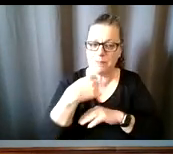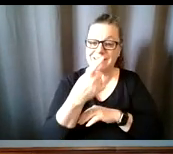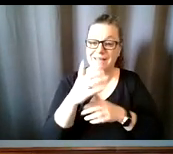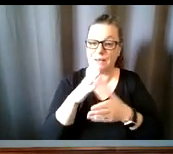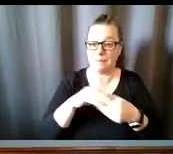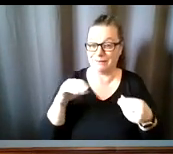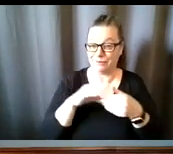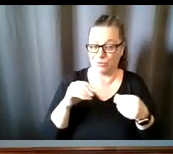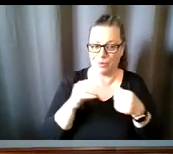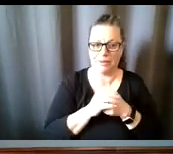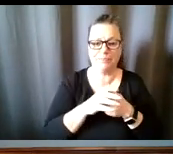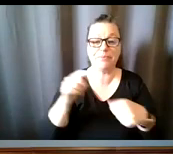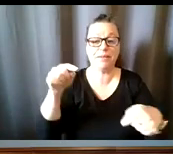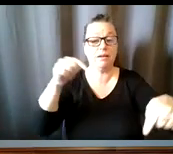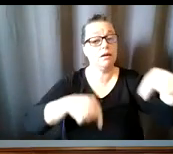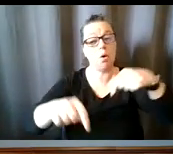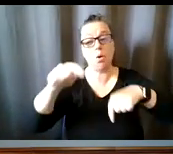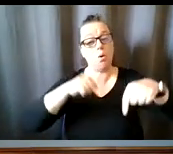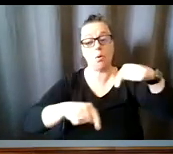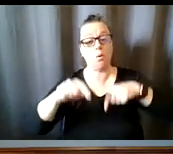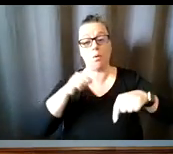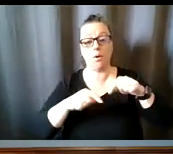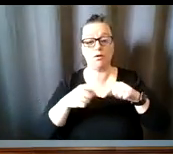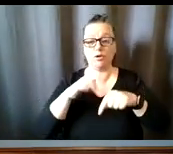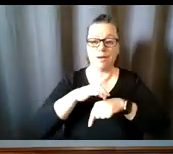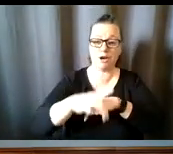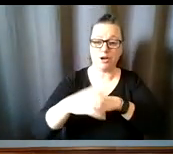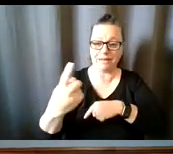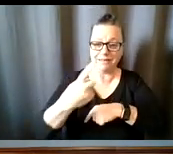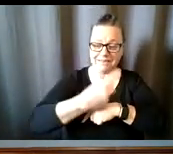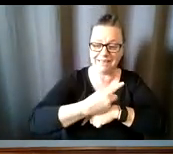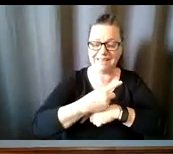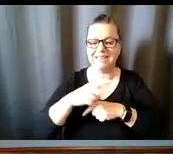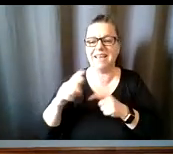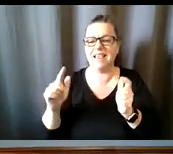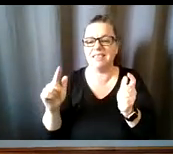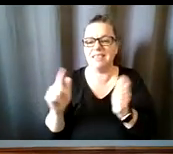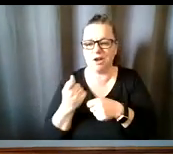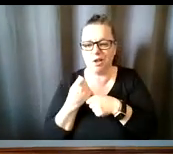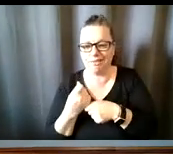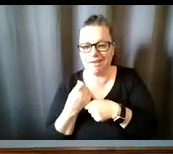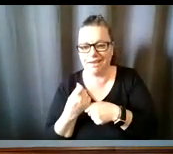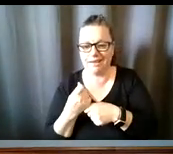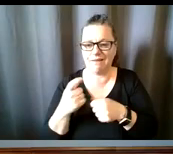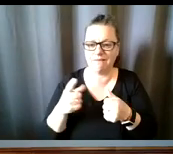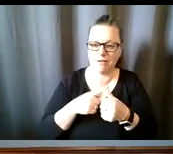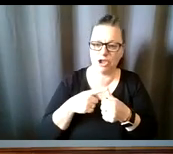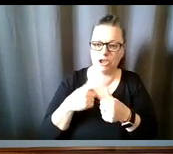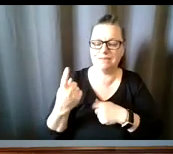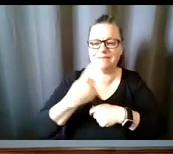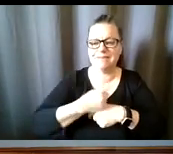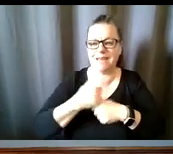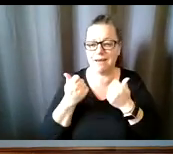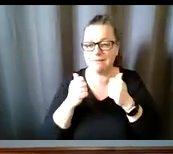here. Come back with me, if you will, to my early days in Little League, my first day of tryouts. And I show up and the coach